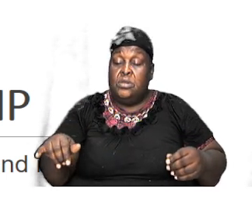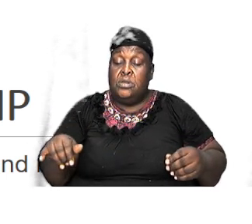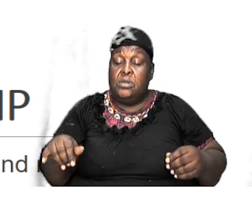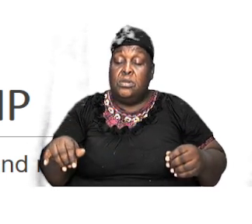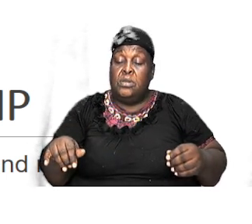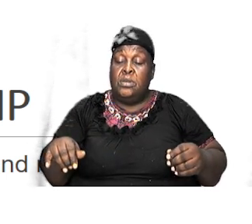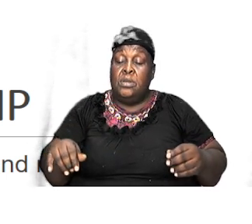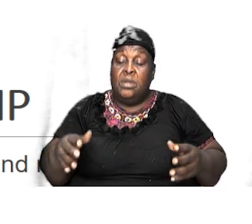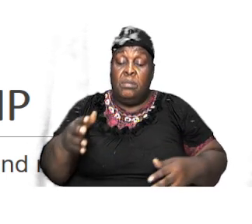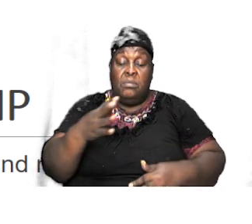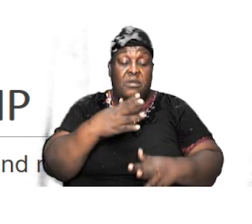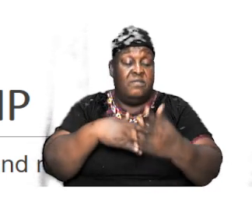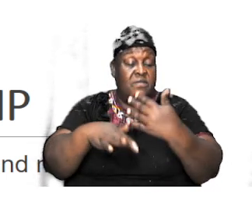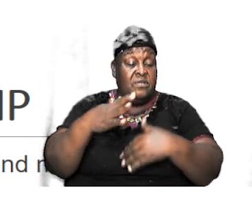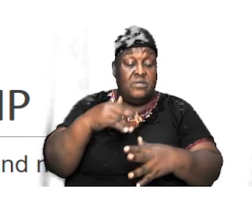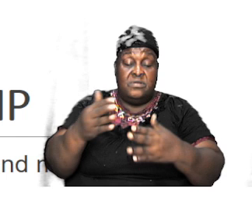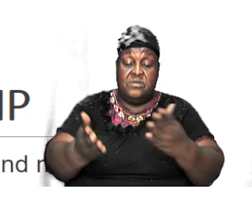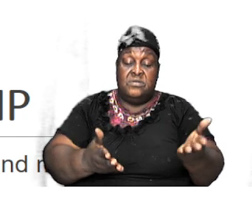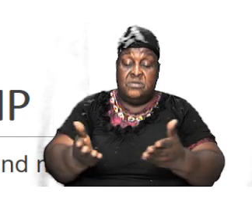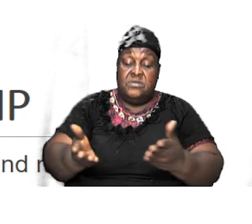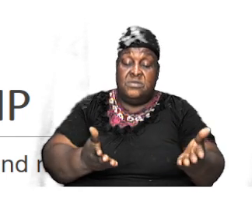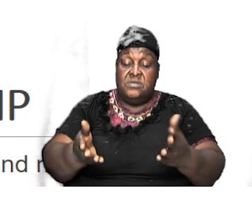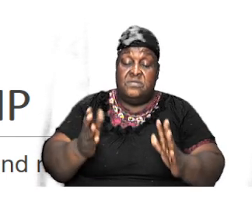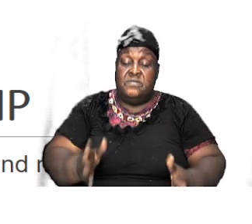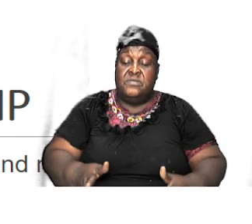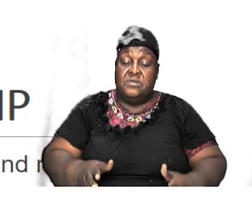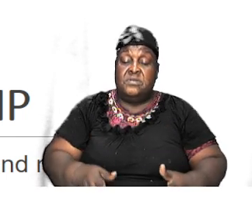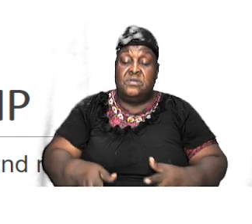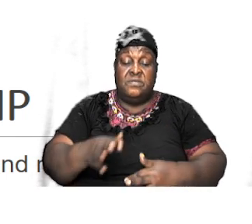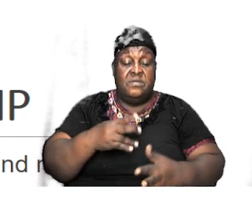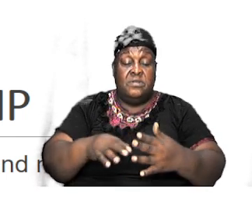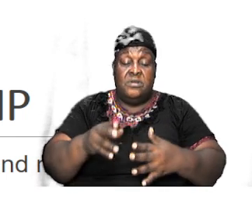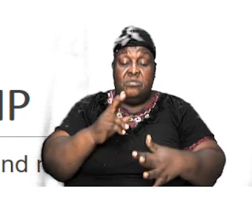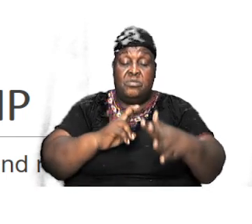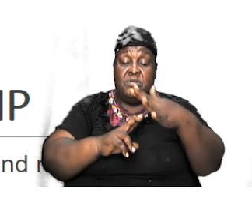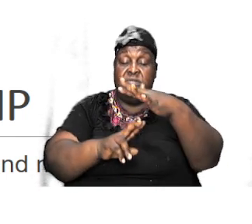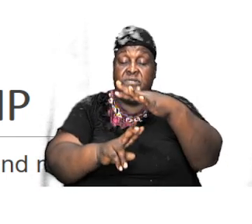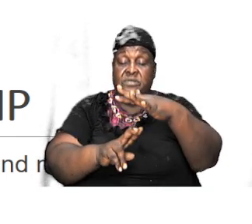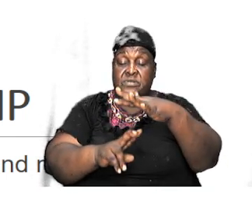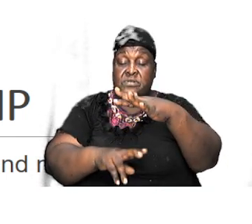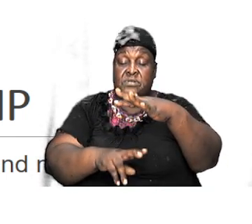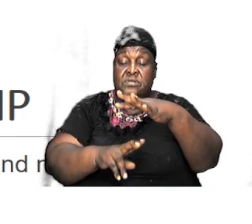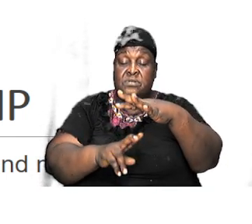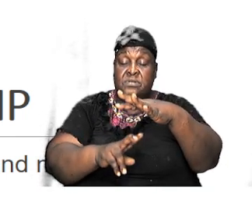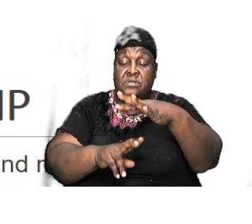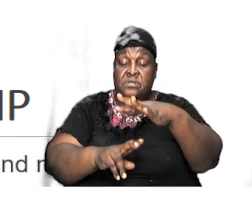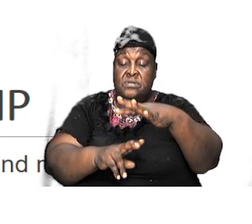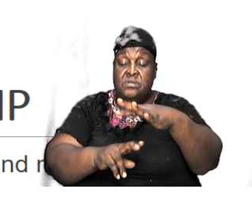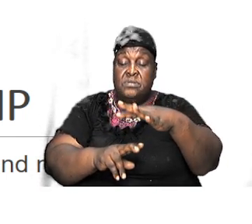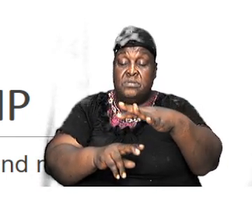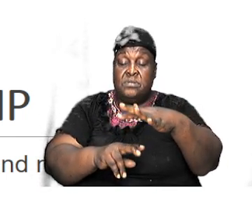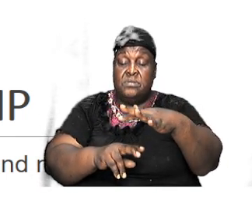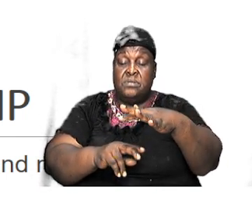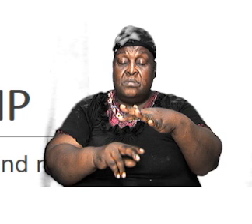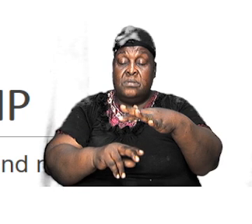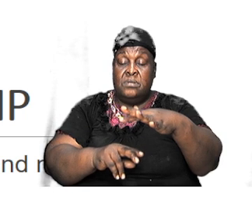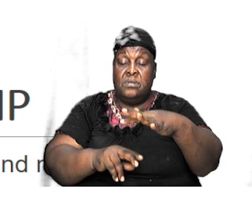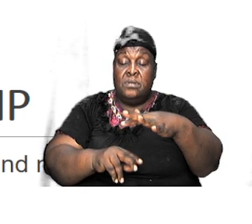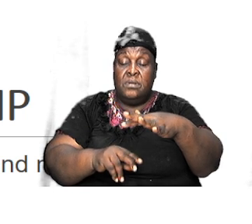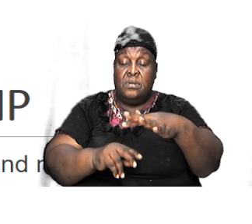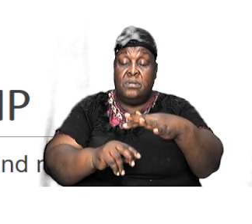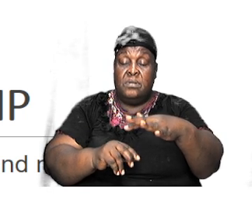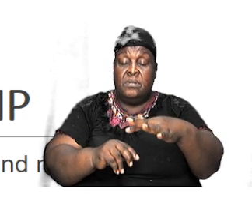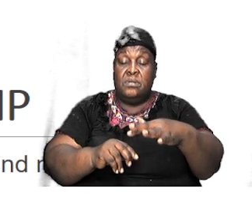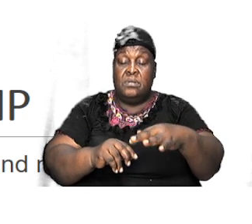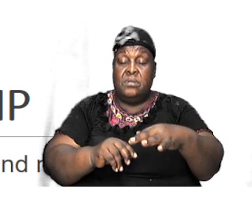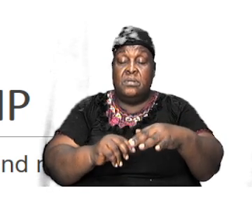servant with you and your fellow prophet and with all who keep the word of, and